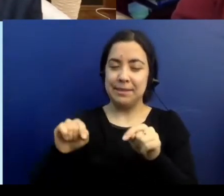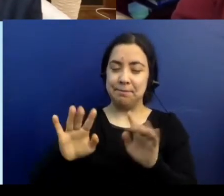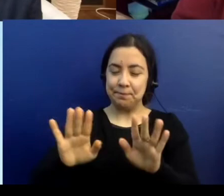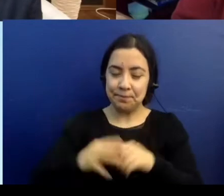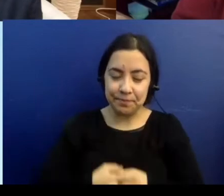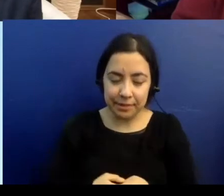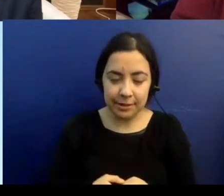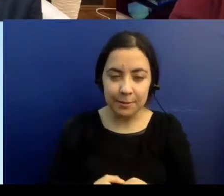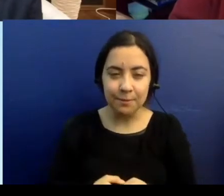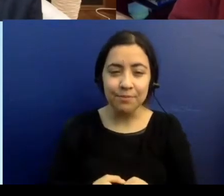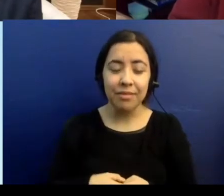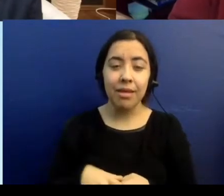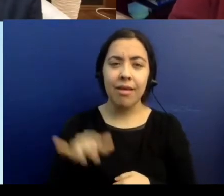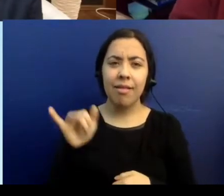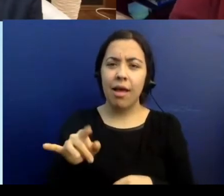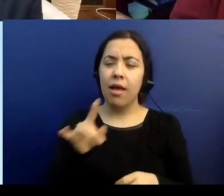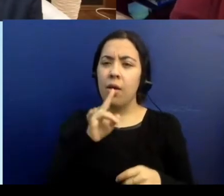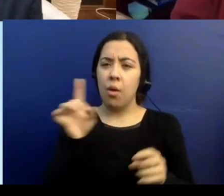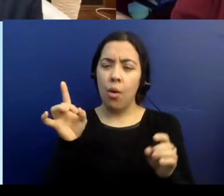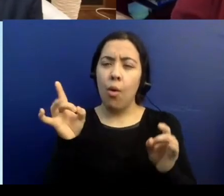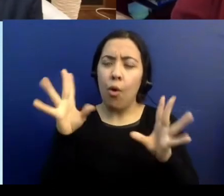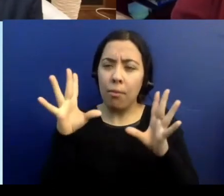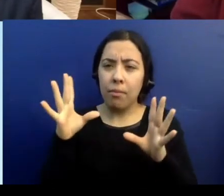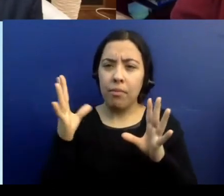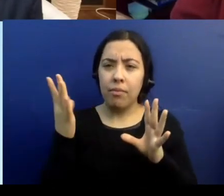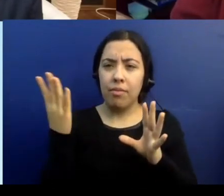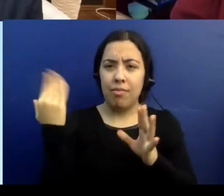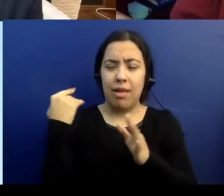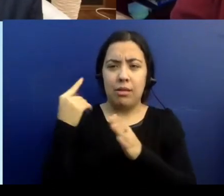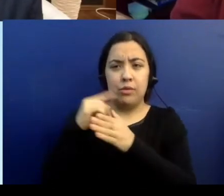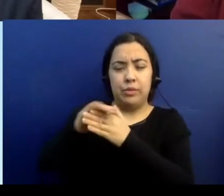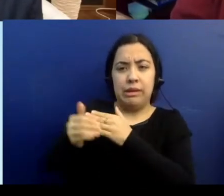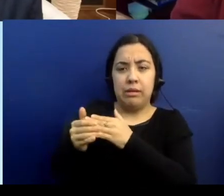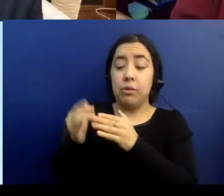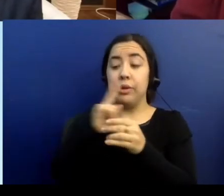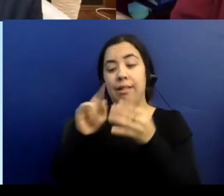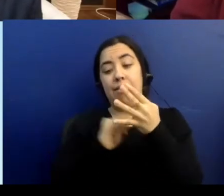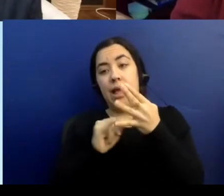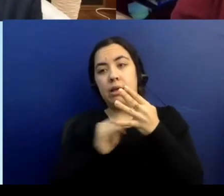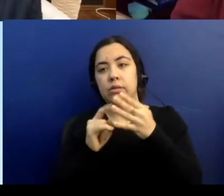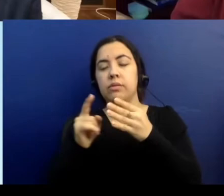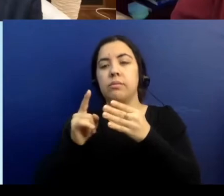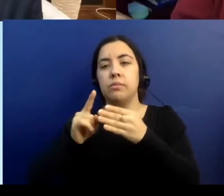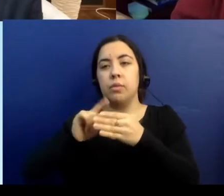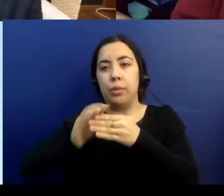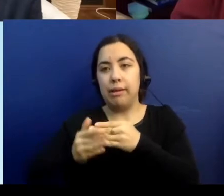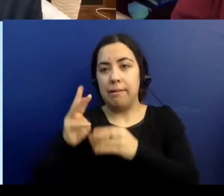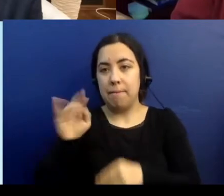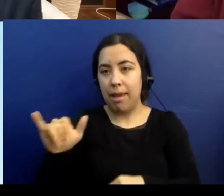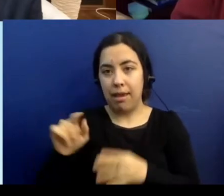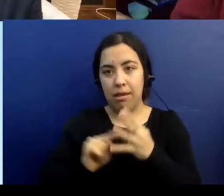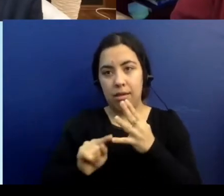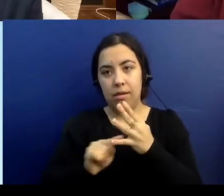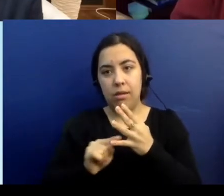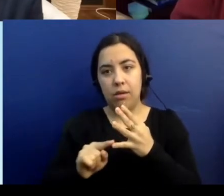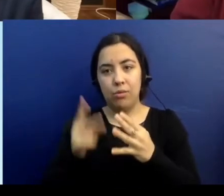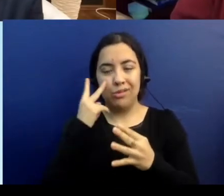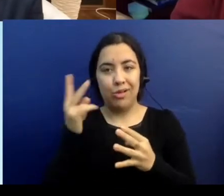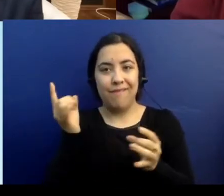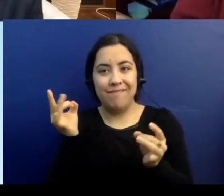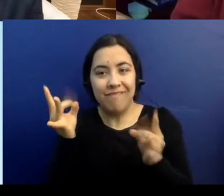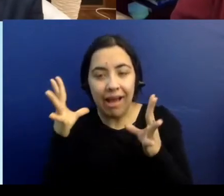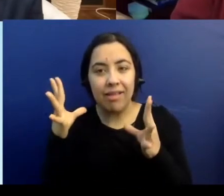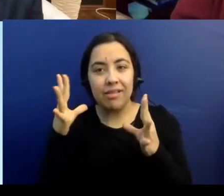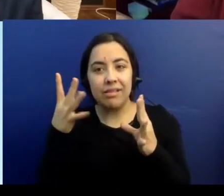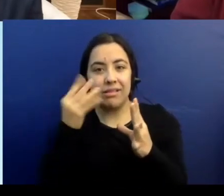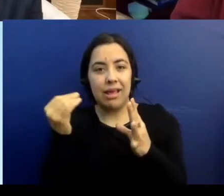that horrible last weekend of May, where we saw violence and looting come to our city in a way I really think we'd never